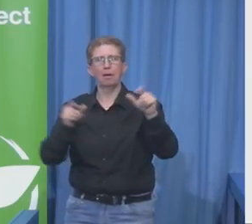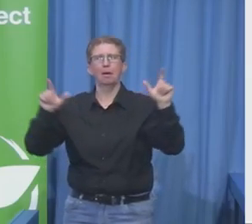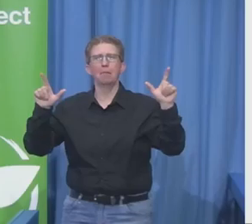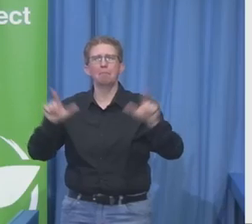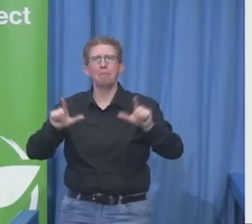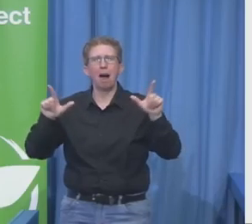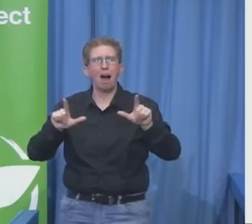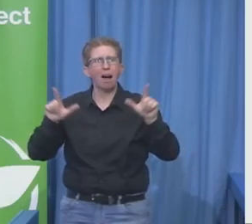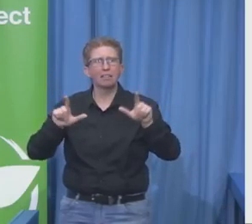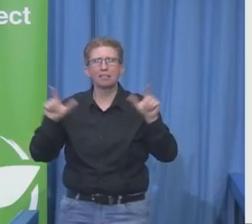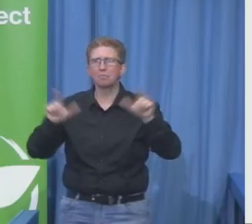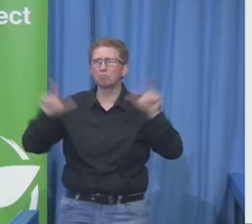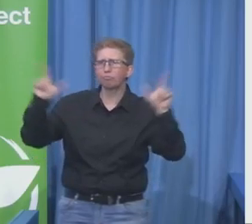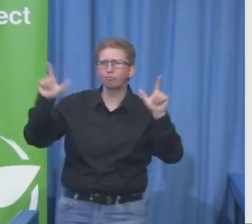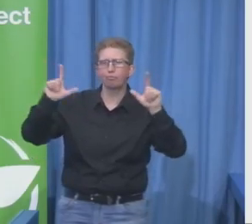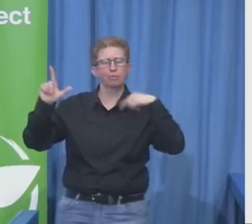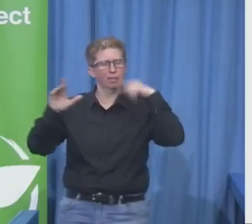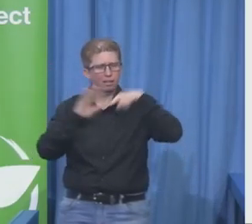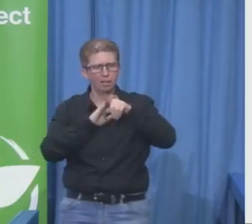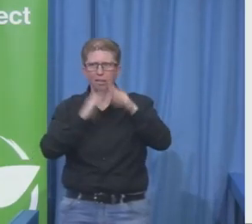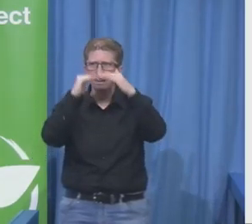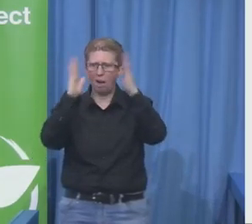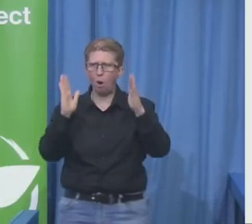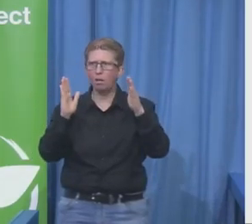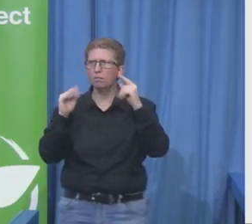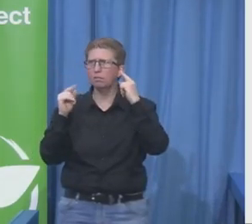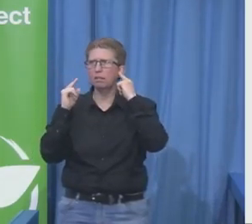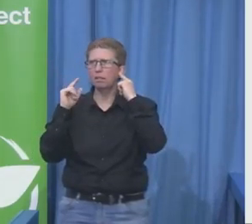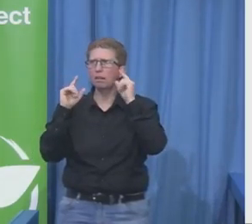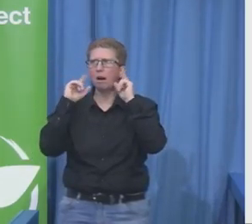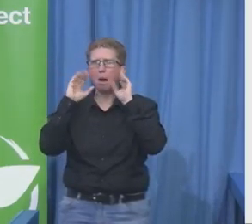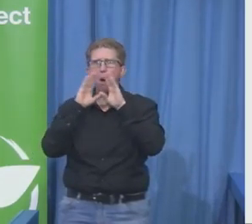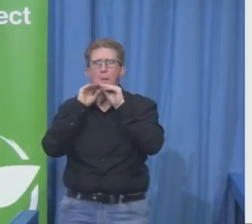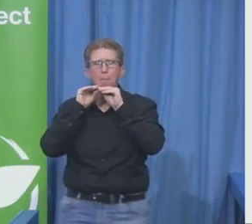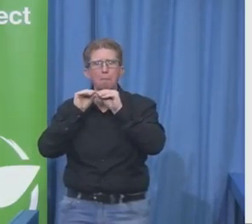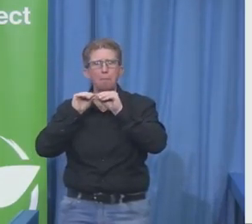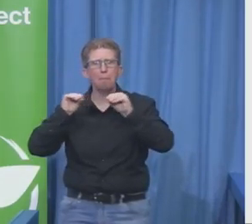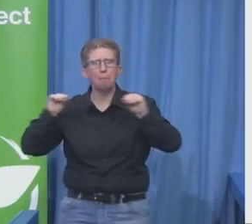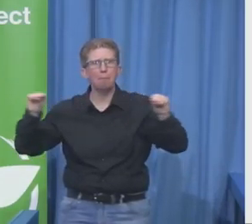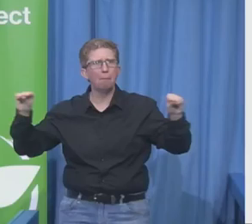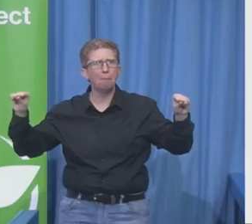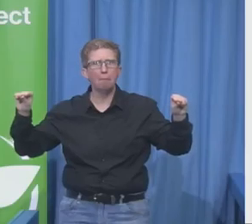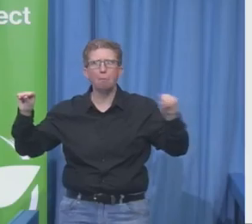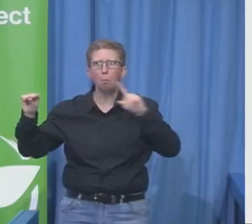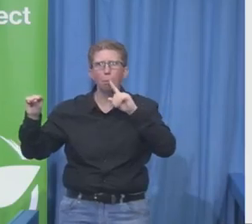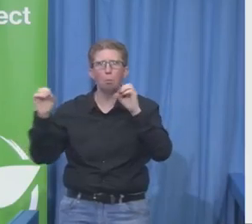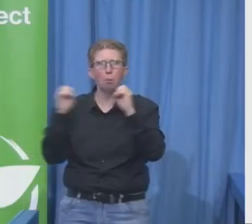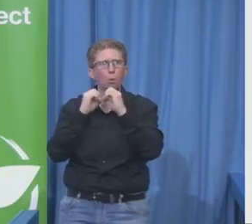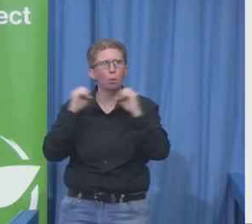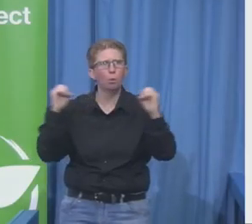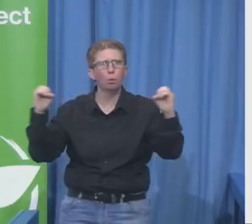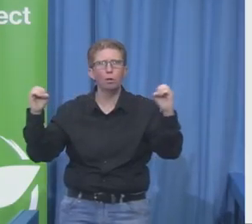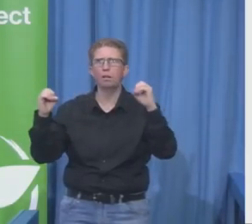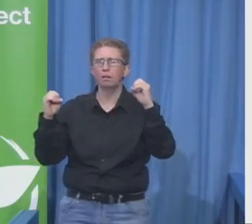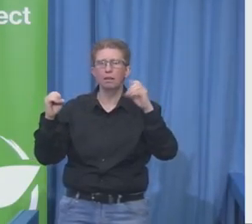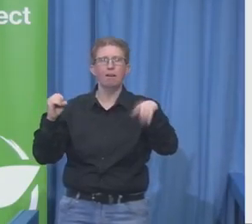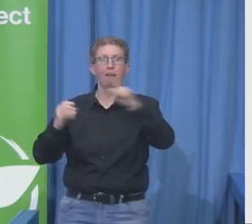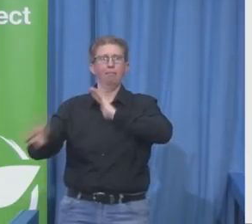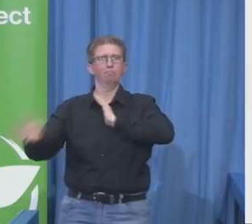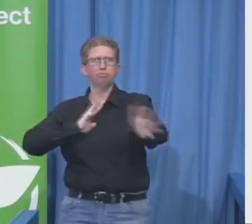and almost all of the people were signing intensively. And I